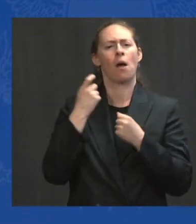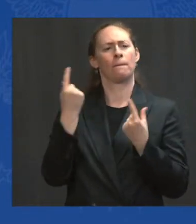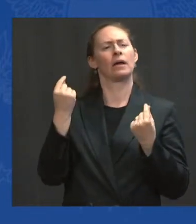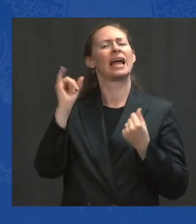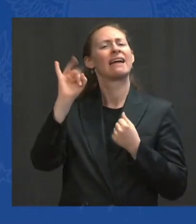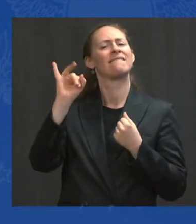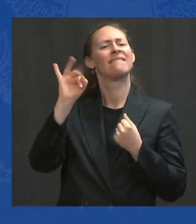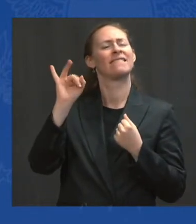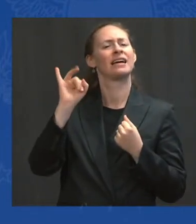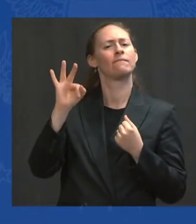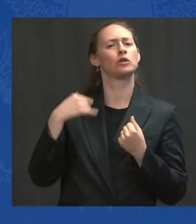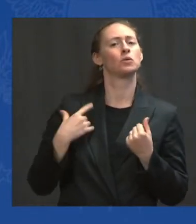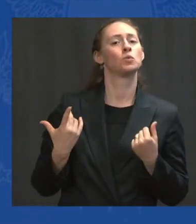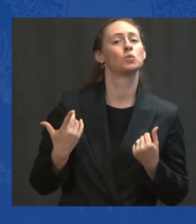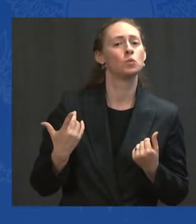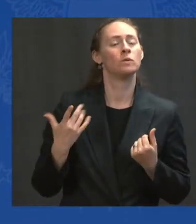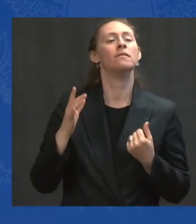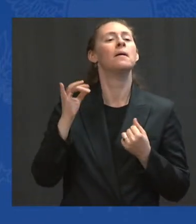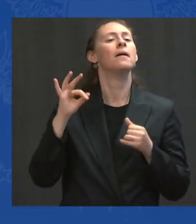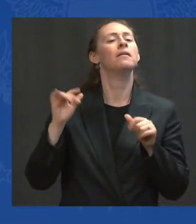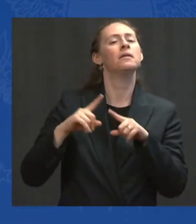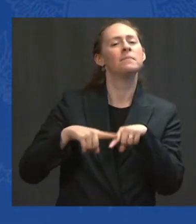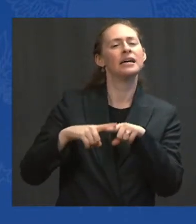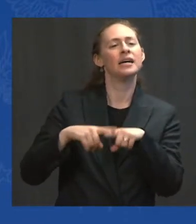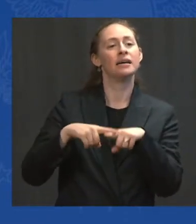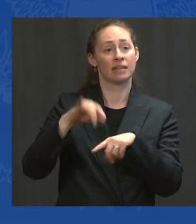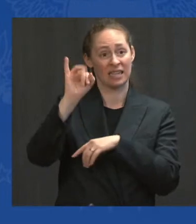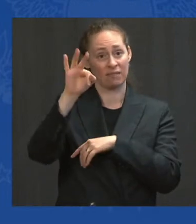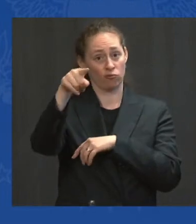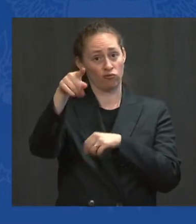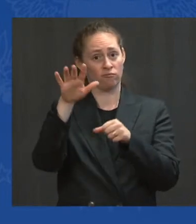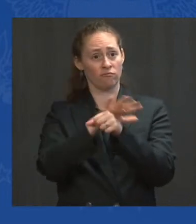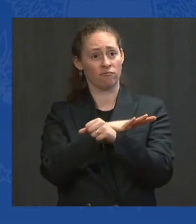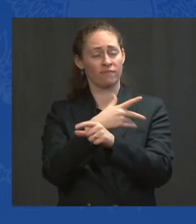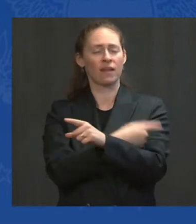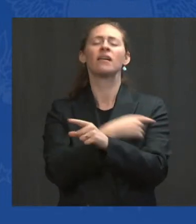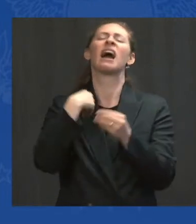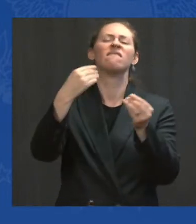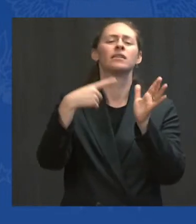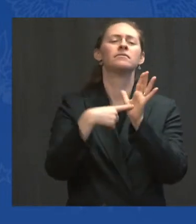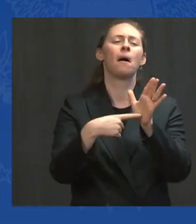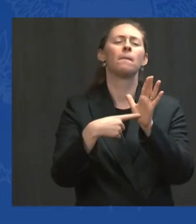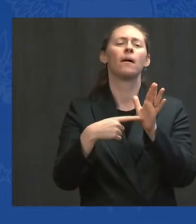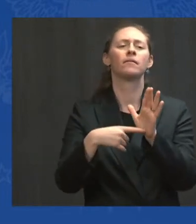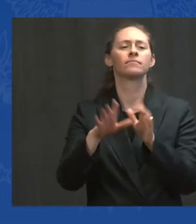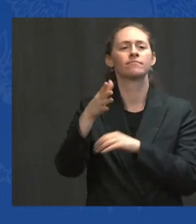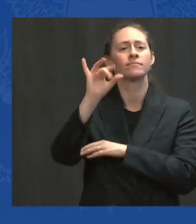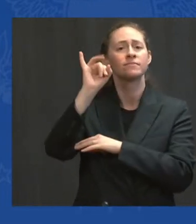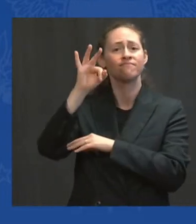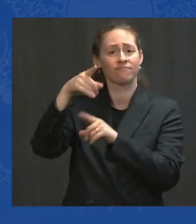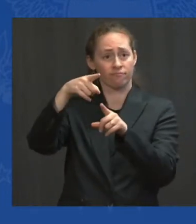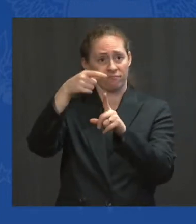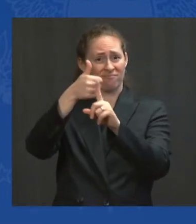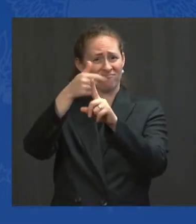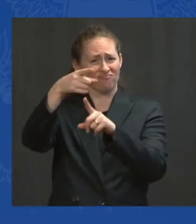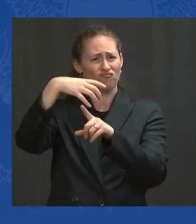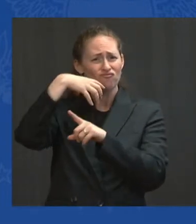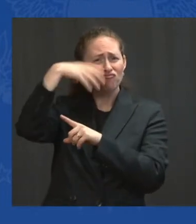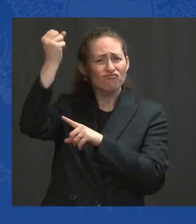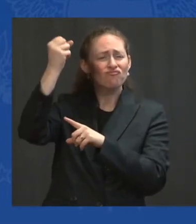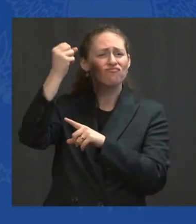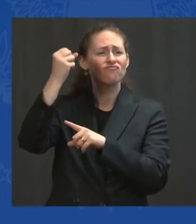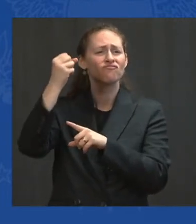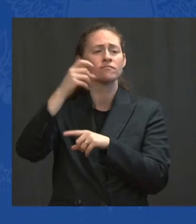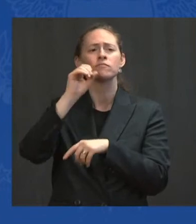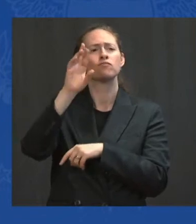people have, even if you are vaccinated. For example, if you are an elderly person, or if you have a person with an underlying